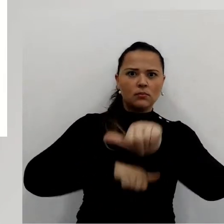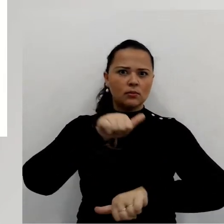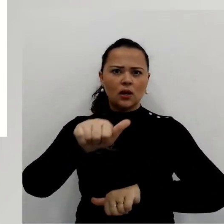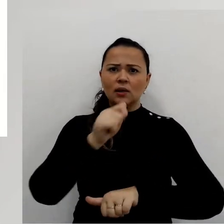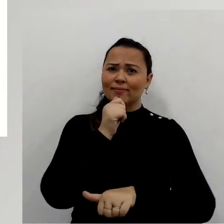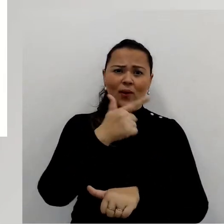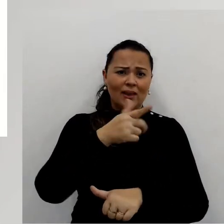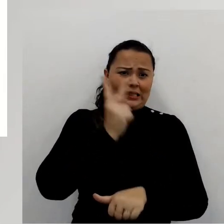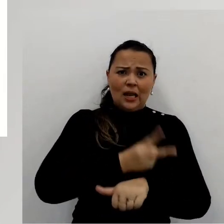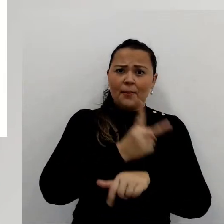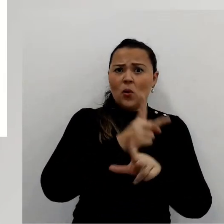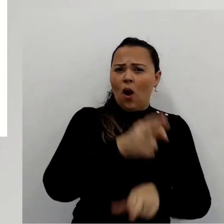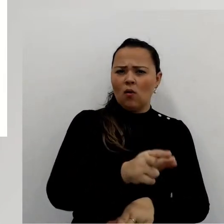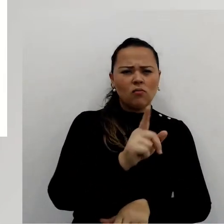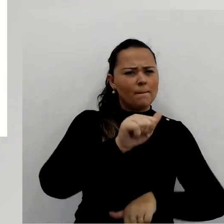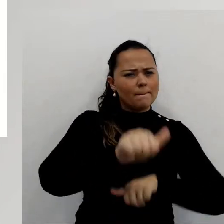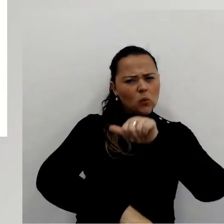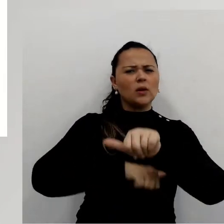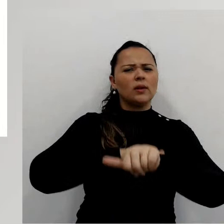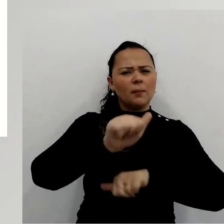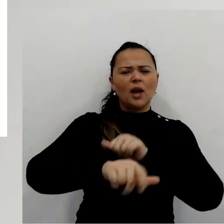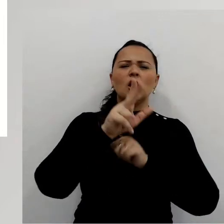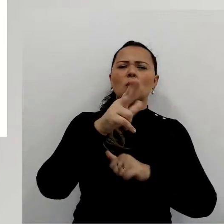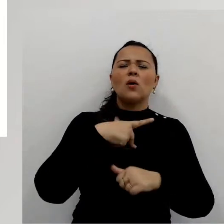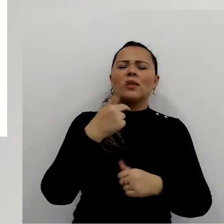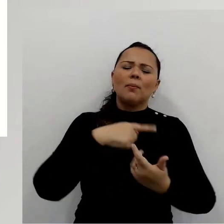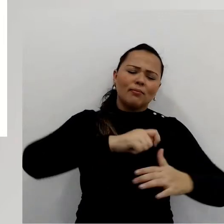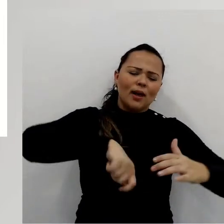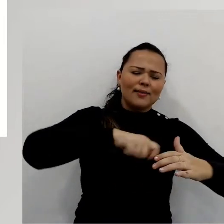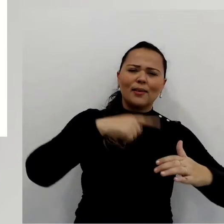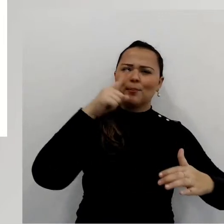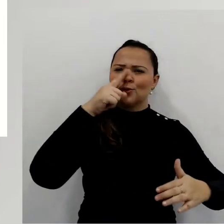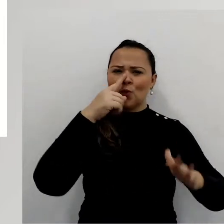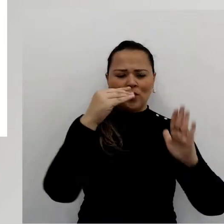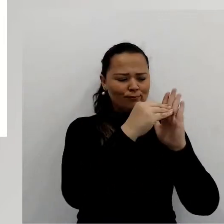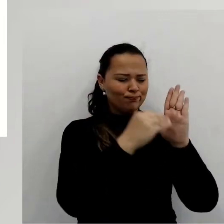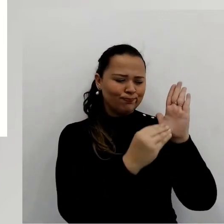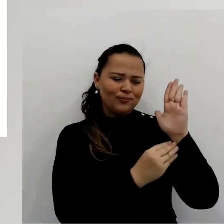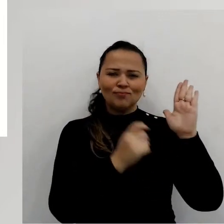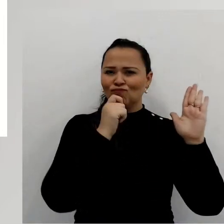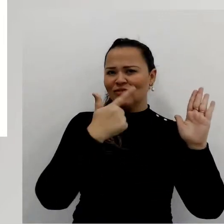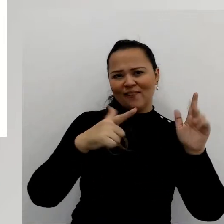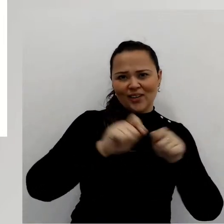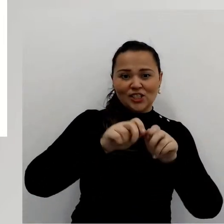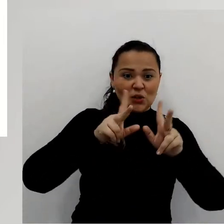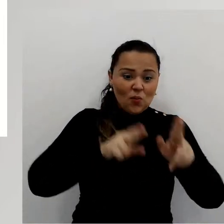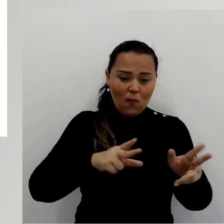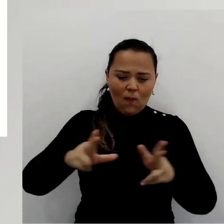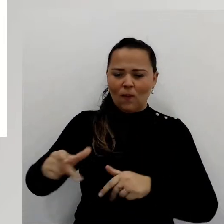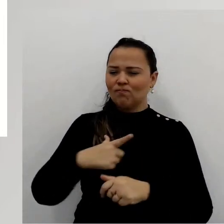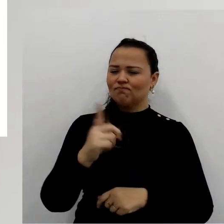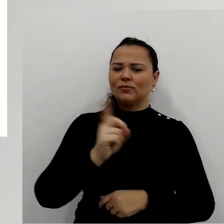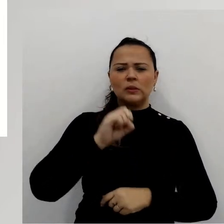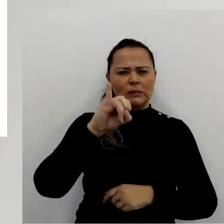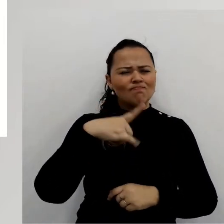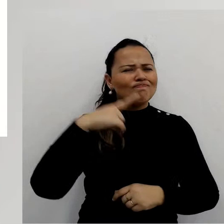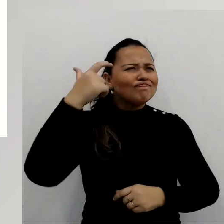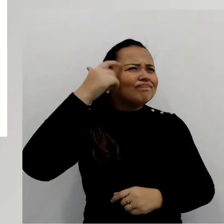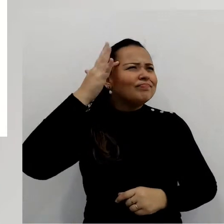cutter. We always make catalogs the same way. If you think about signs and displays